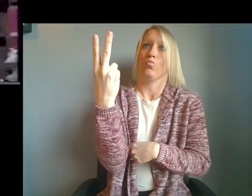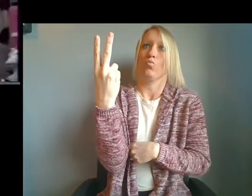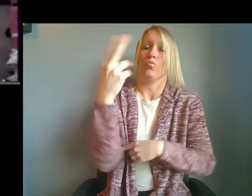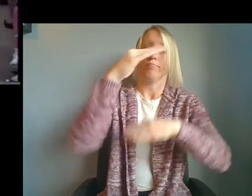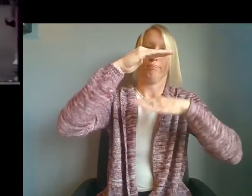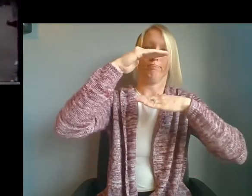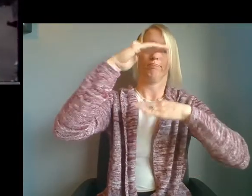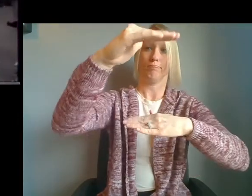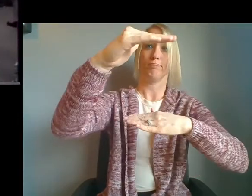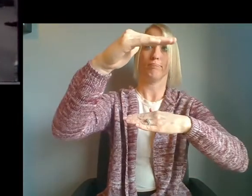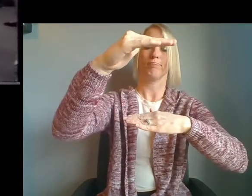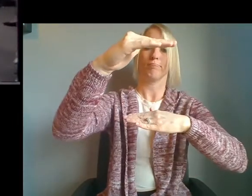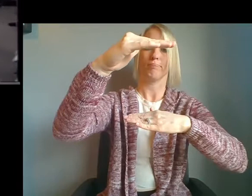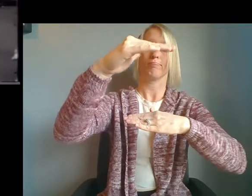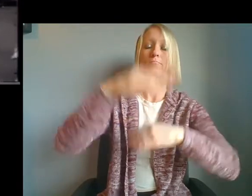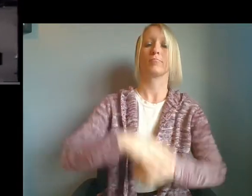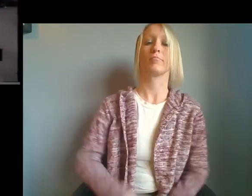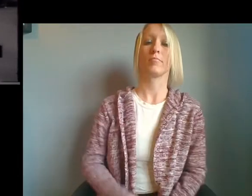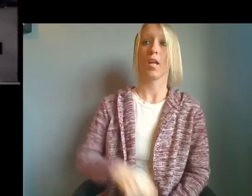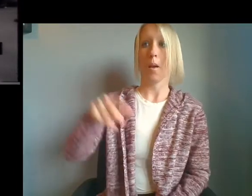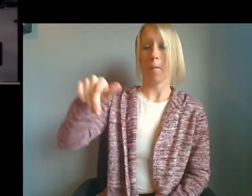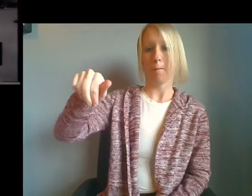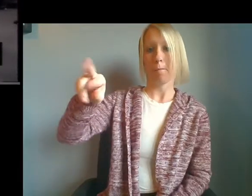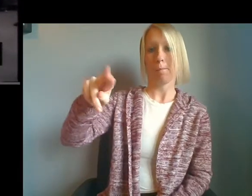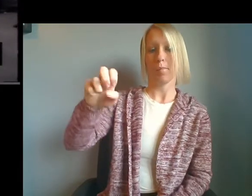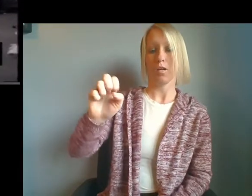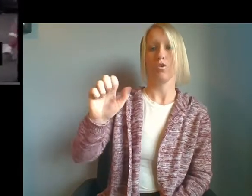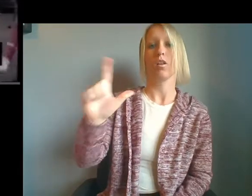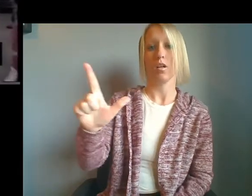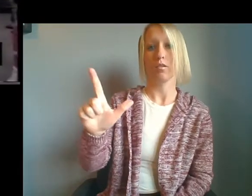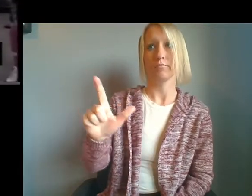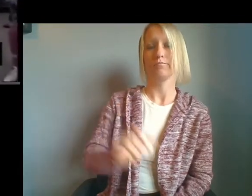pattern blocks. What I need is 1 out of every 2 of